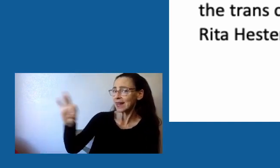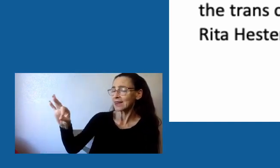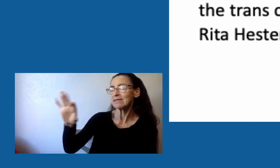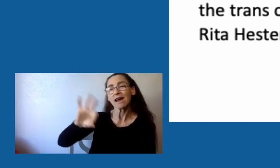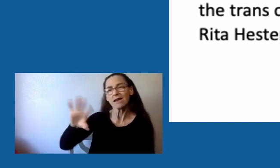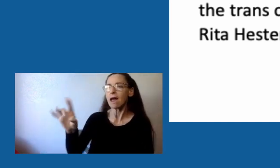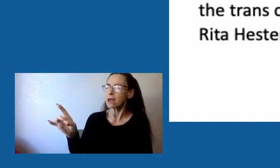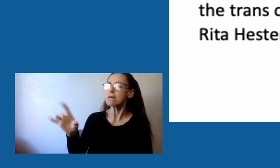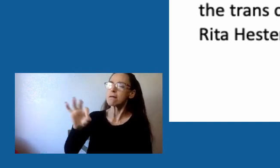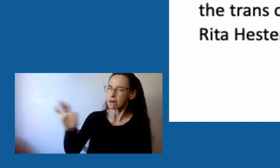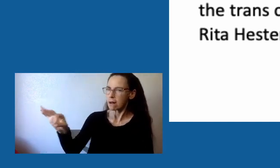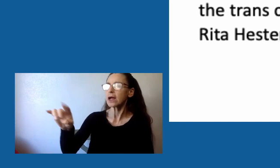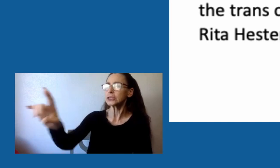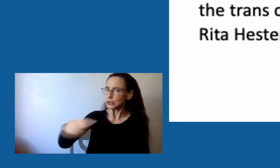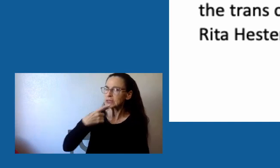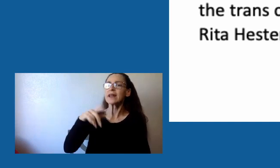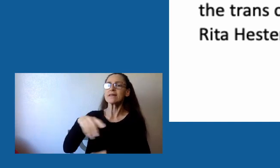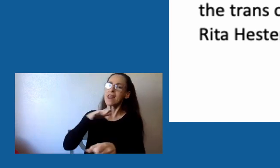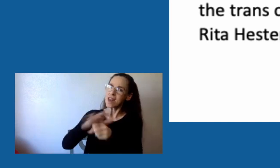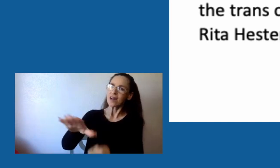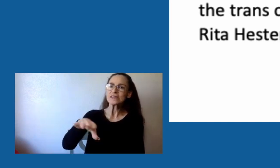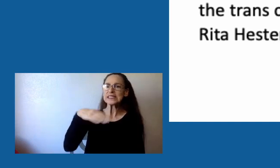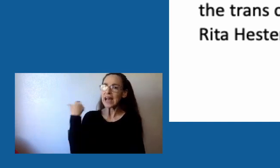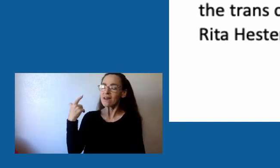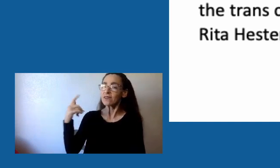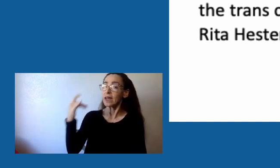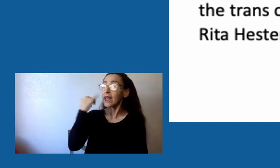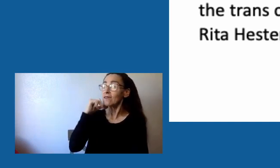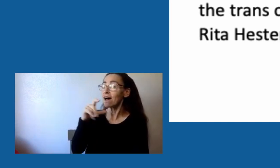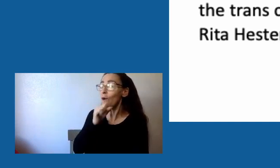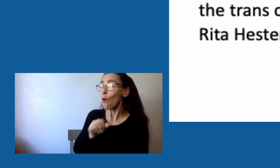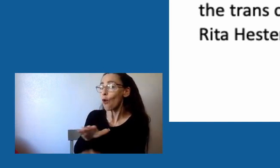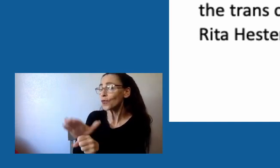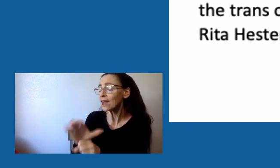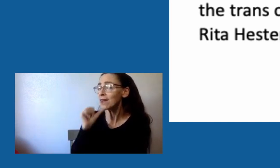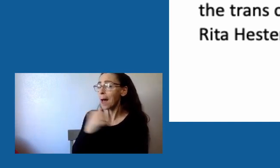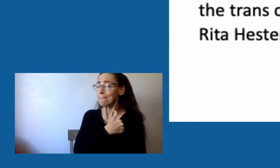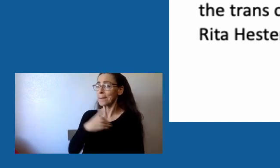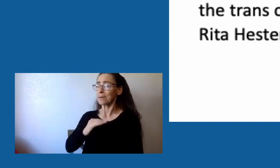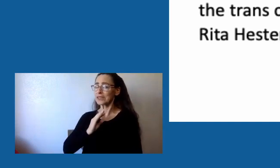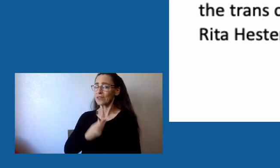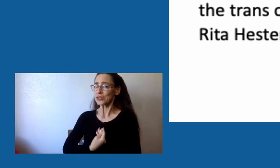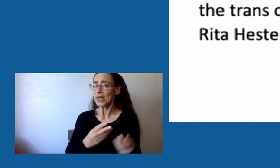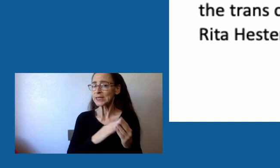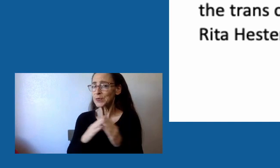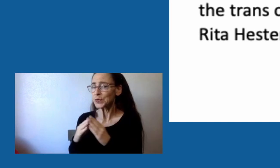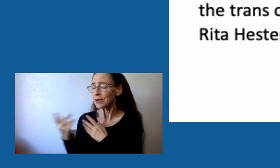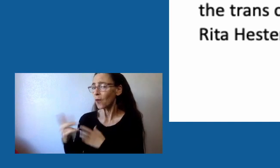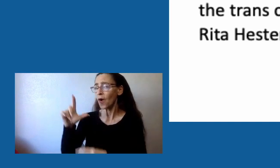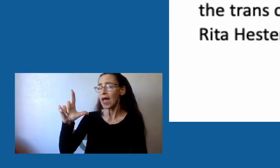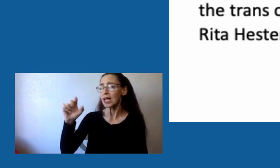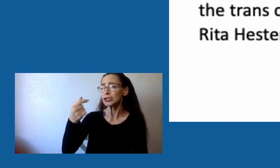98. So for those who were not old enough, not members of the trans community or